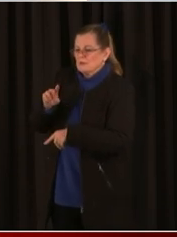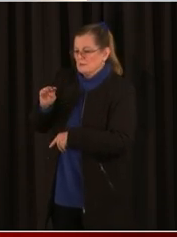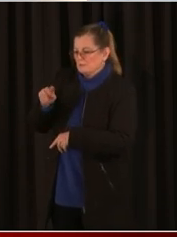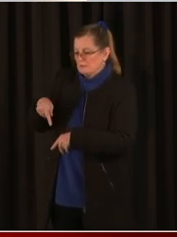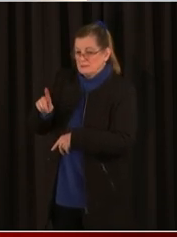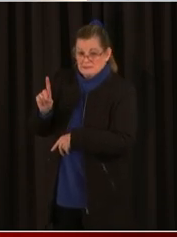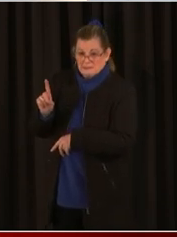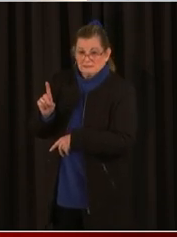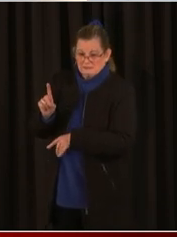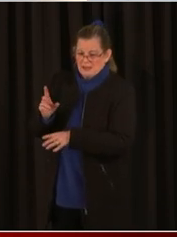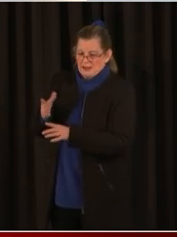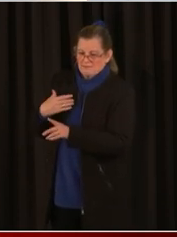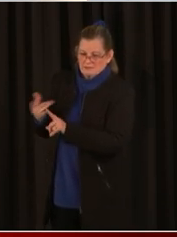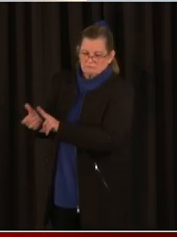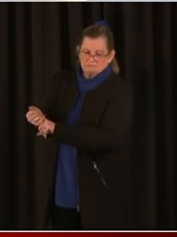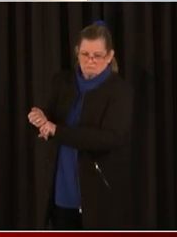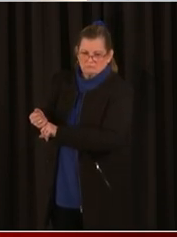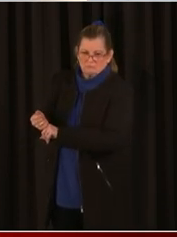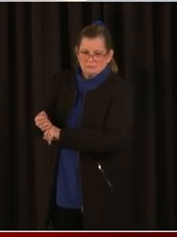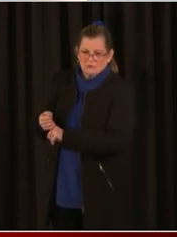Metropolitan Police Department at